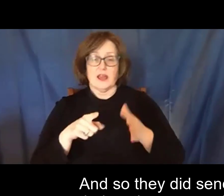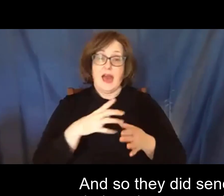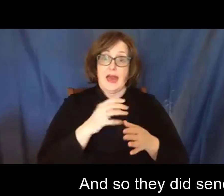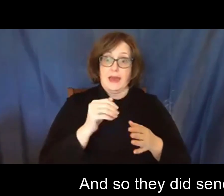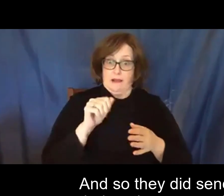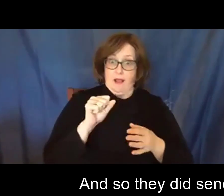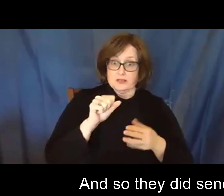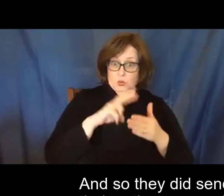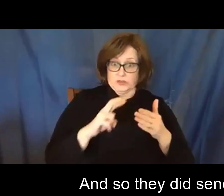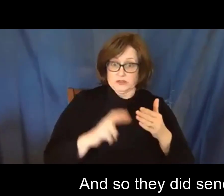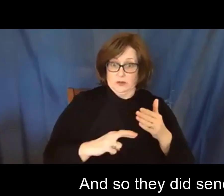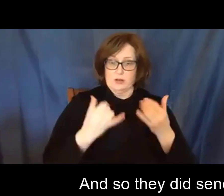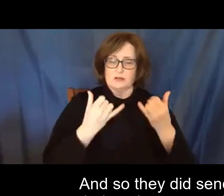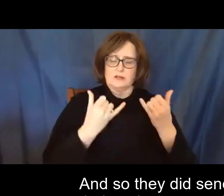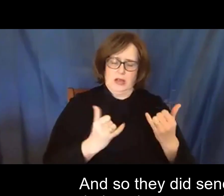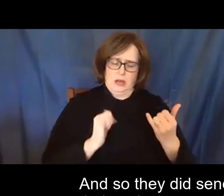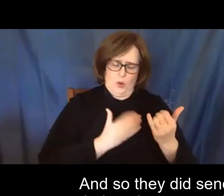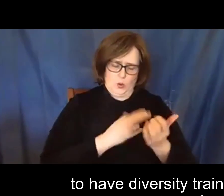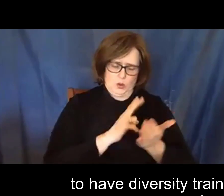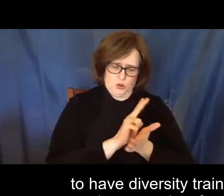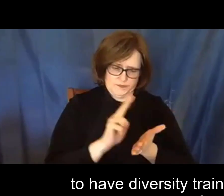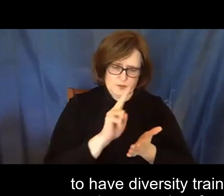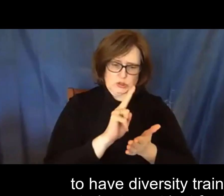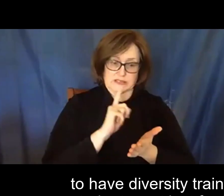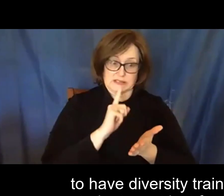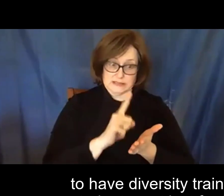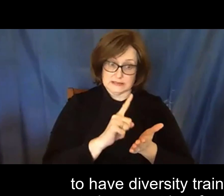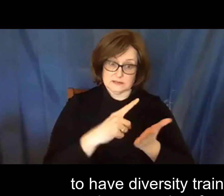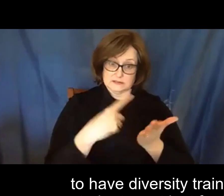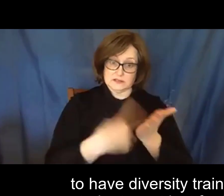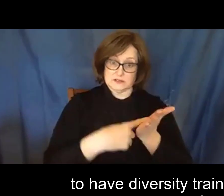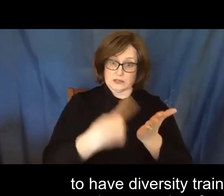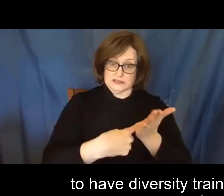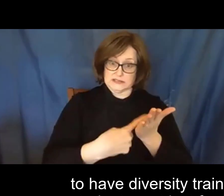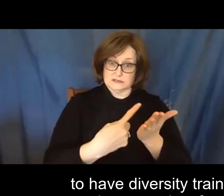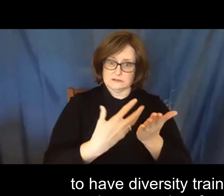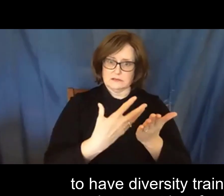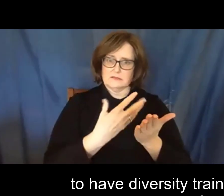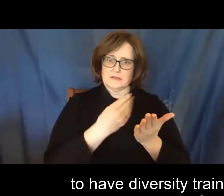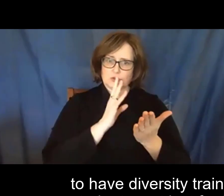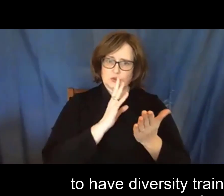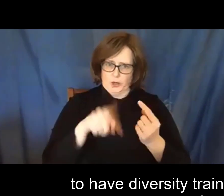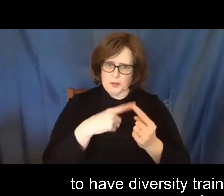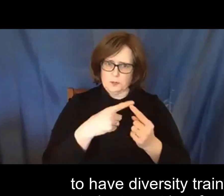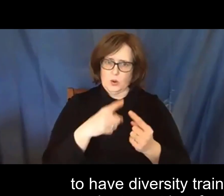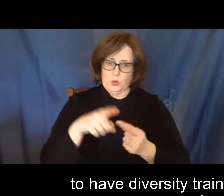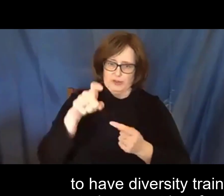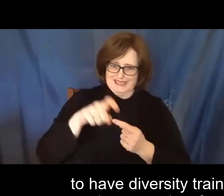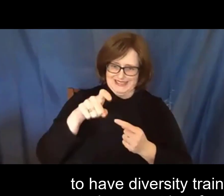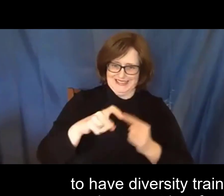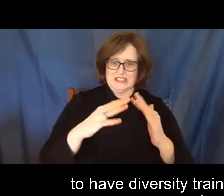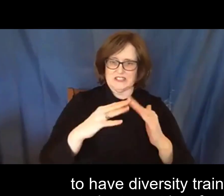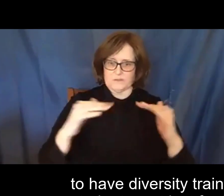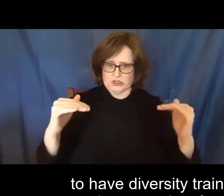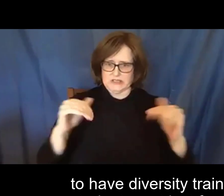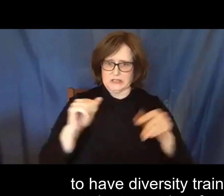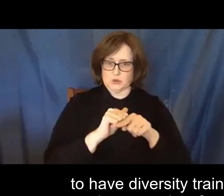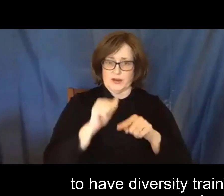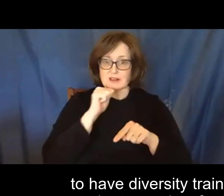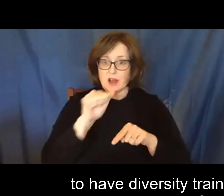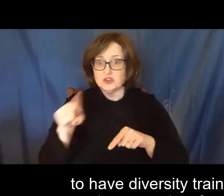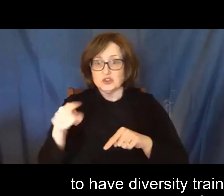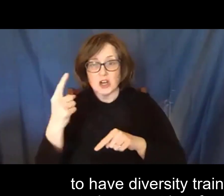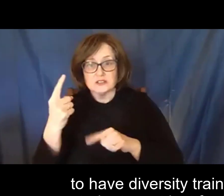these conversations and talking about the need to have diversity training, and not just for students, not just for faculty,